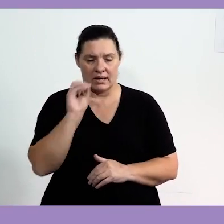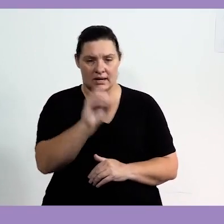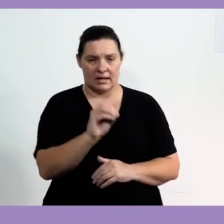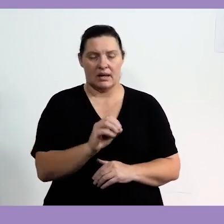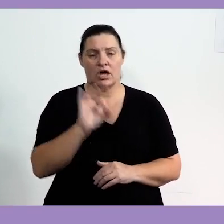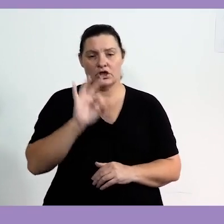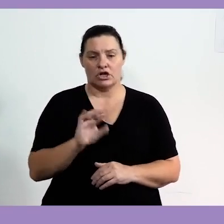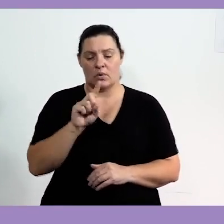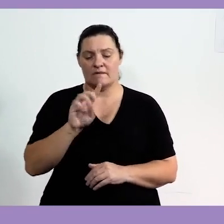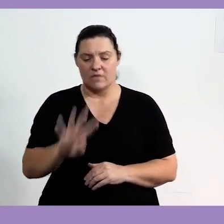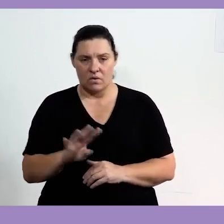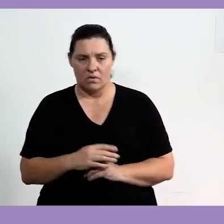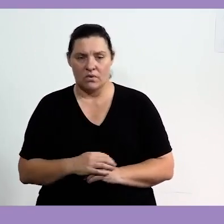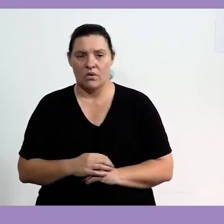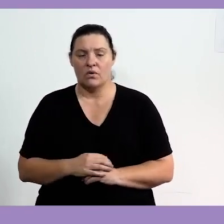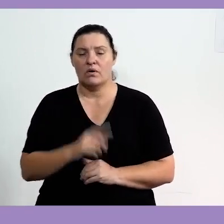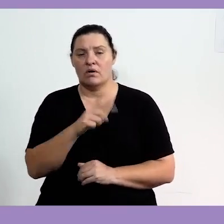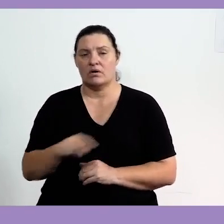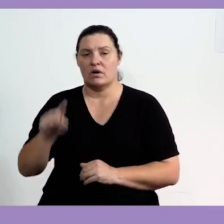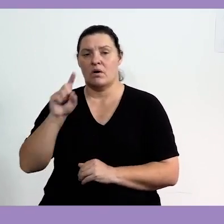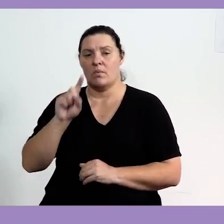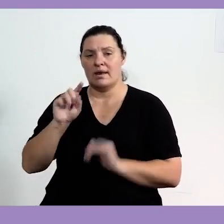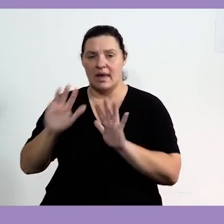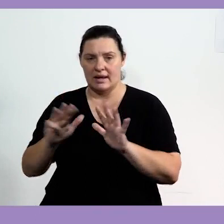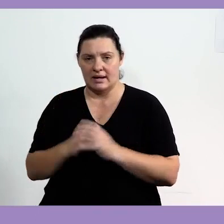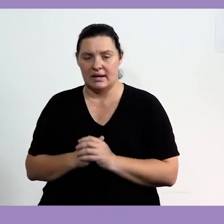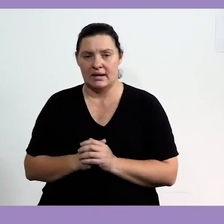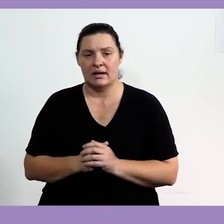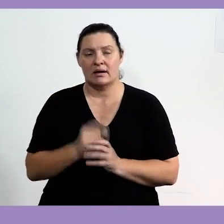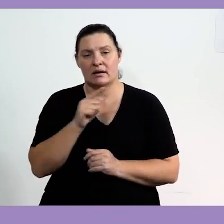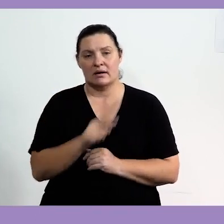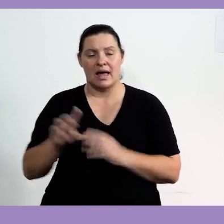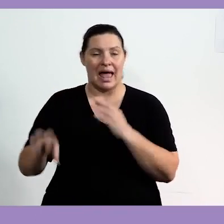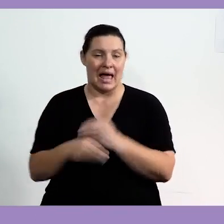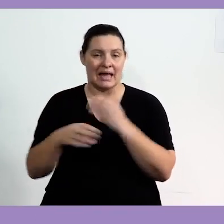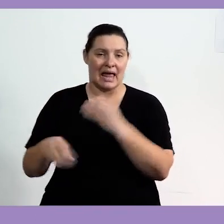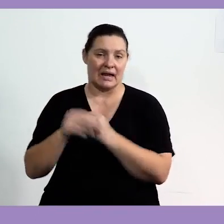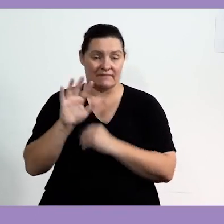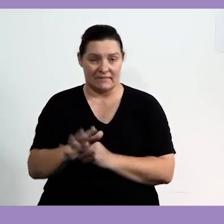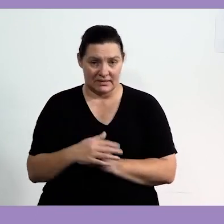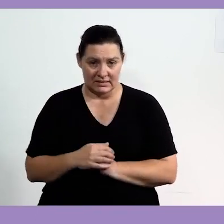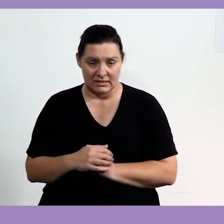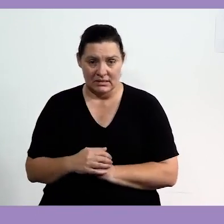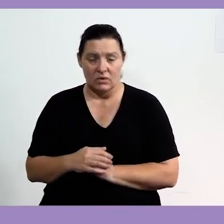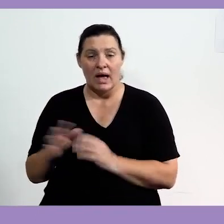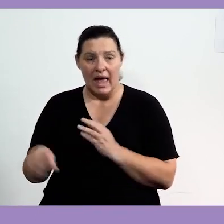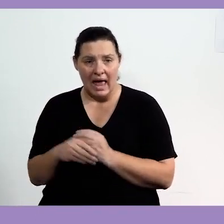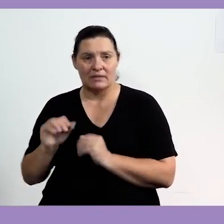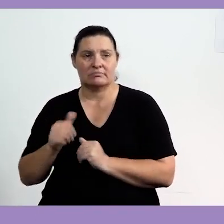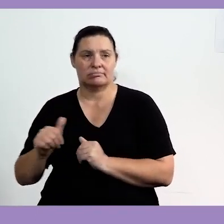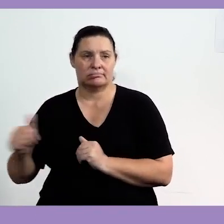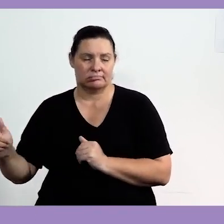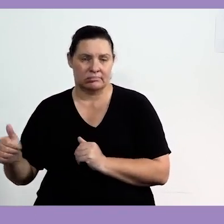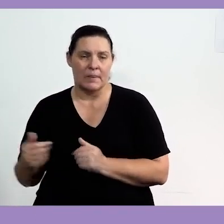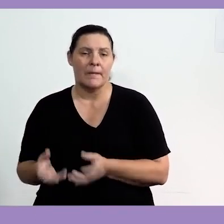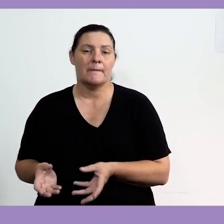9. The third term is 14. The fourth term is 19. Remember, we are counting in 5s. So when we